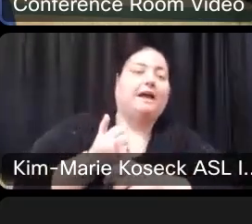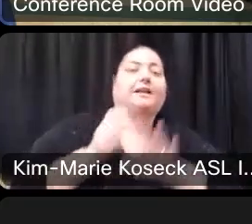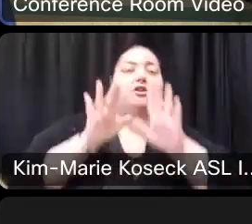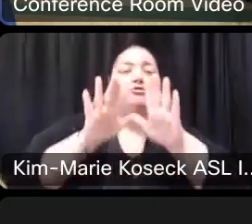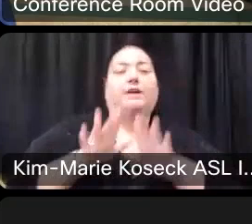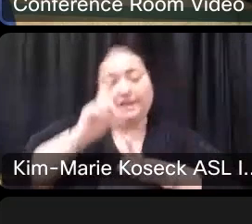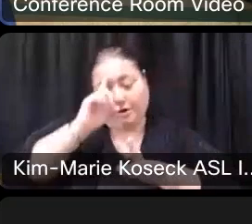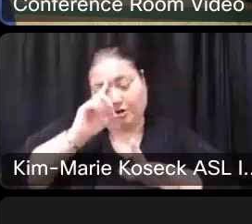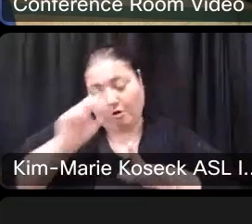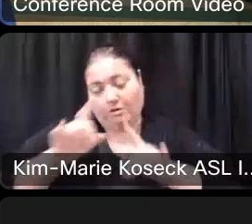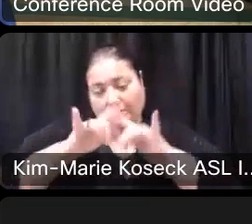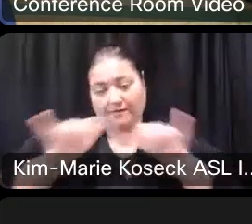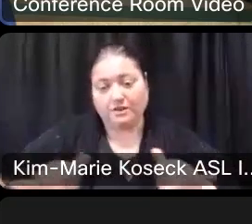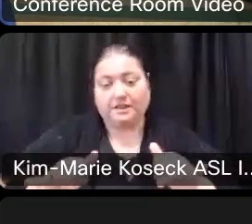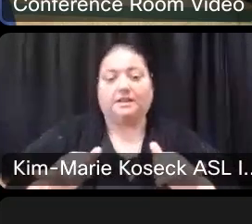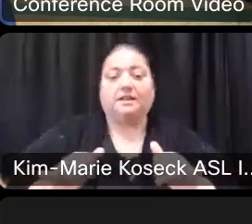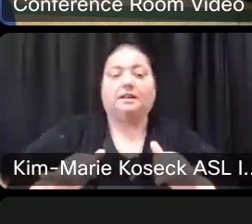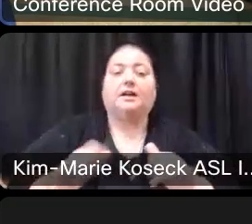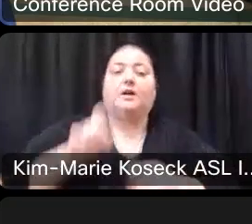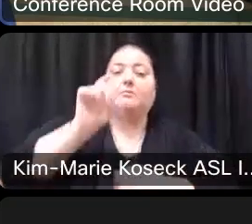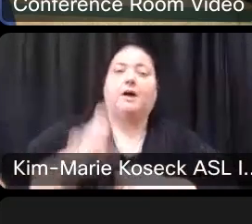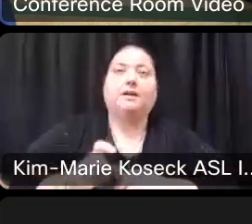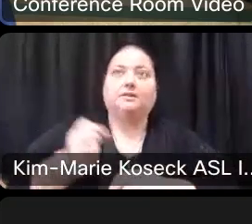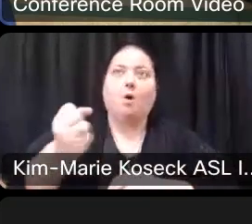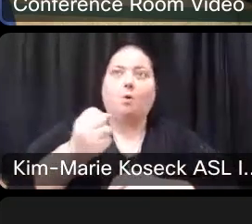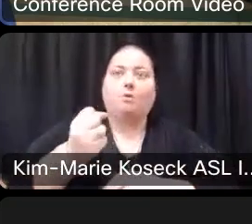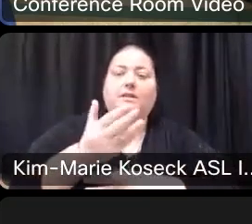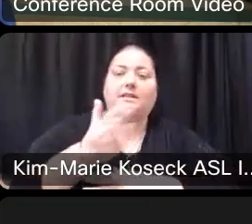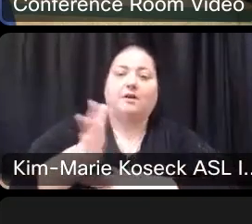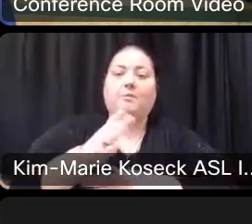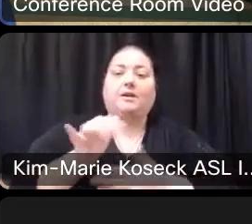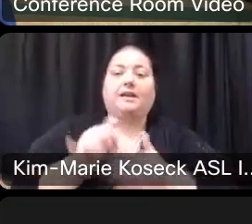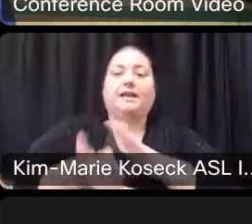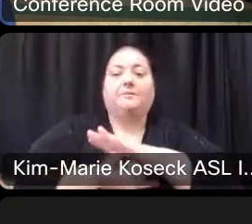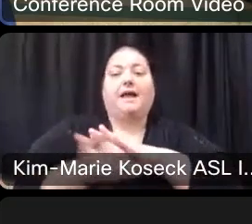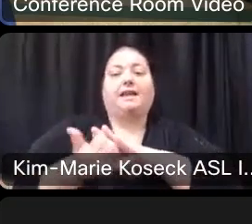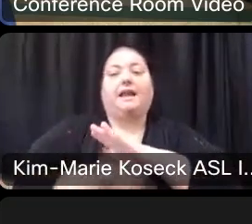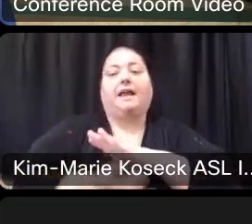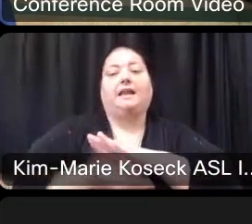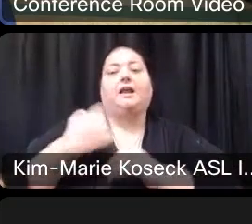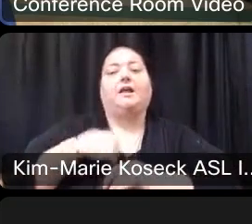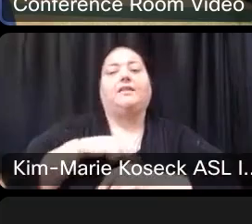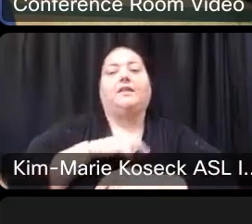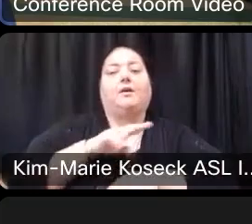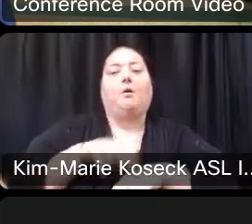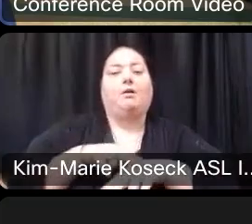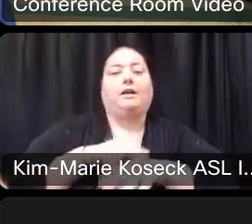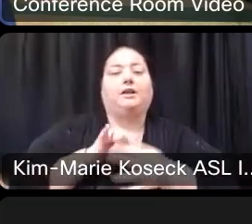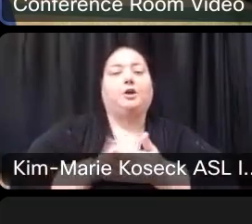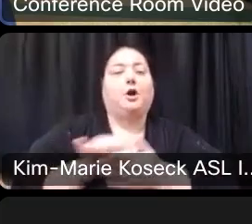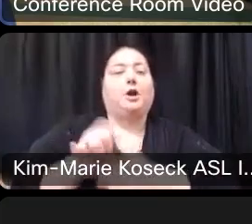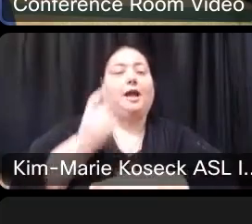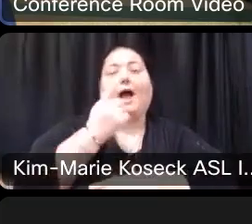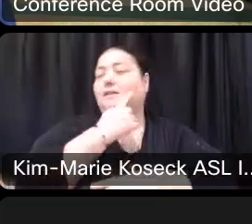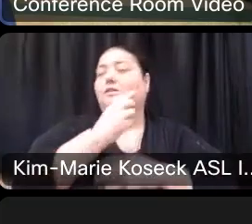neurodivergent community. We must hold the ceremony in Manhattan, for only in New York City will the eyes of the world watch and